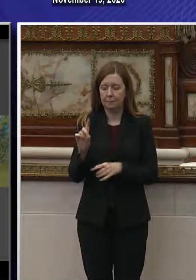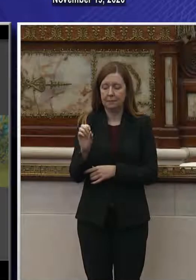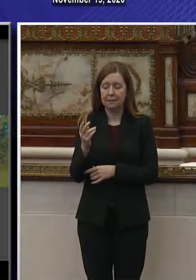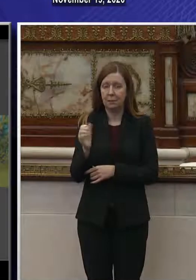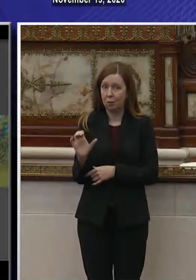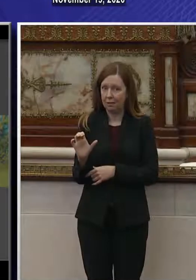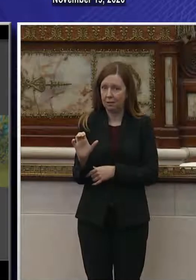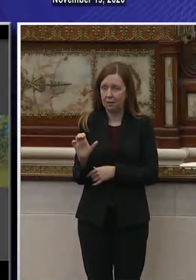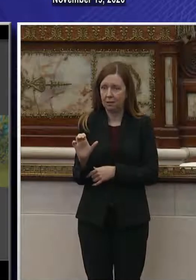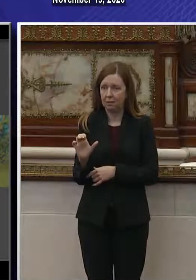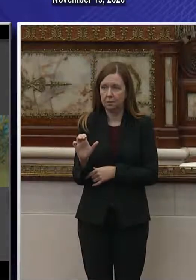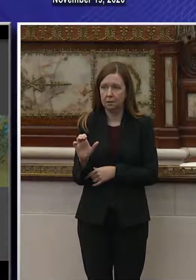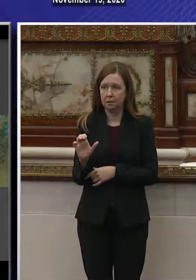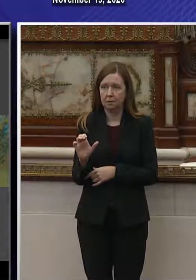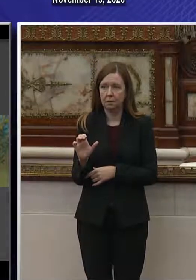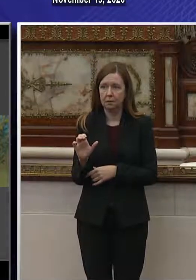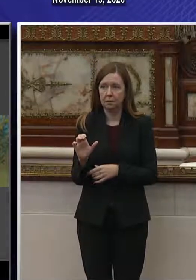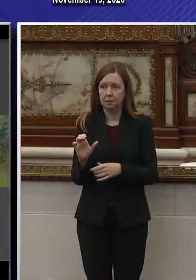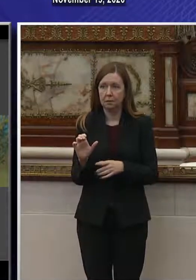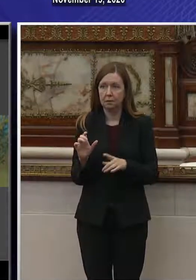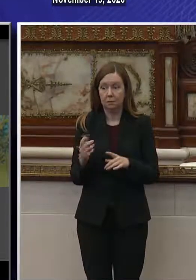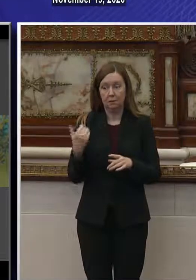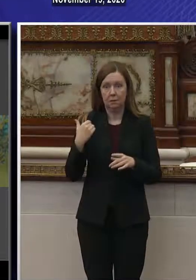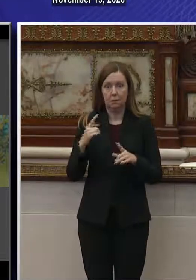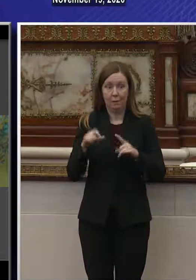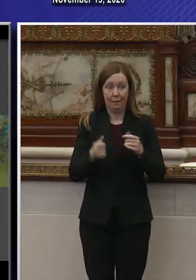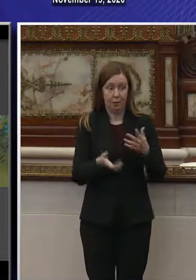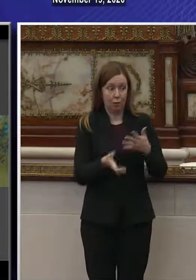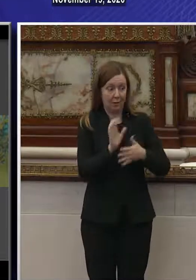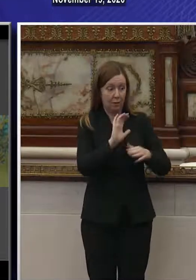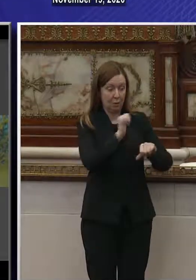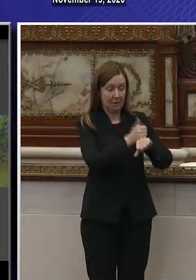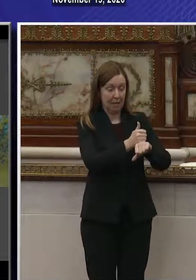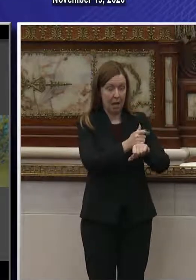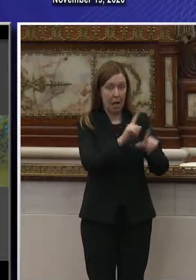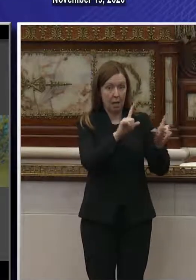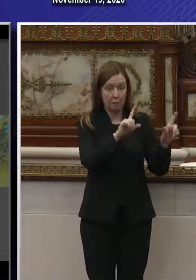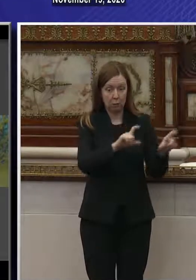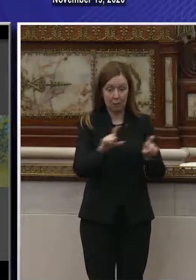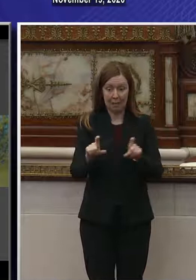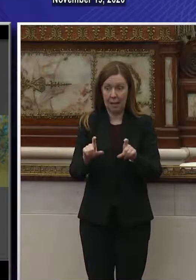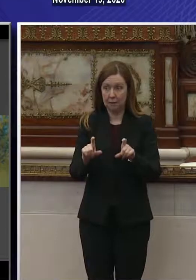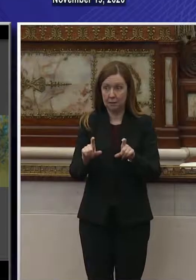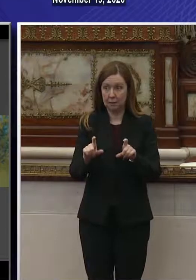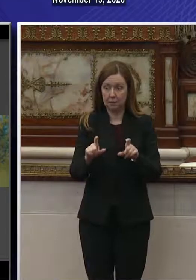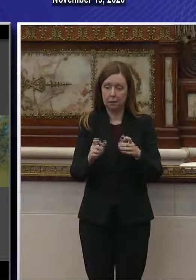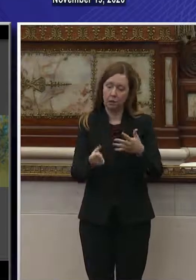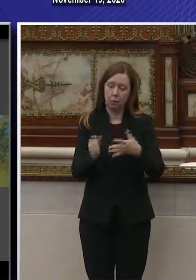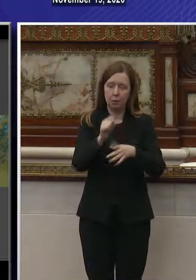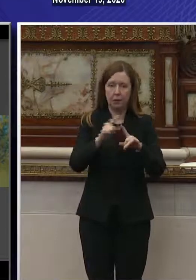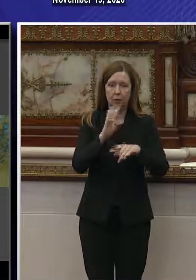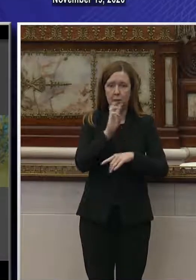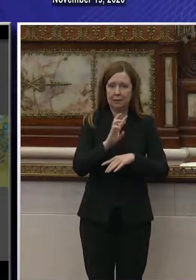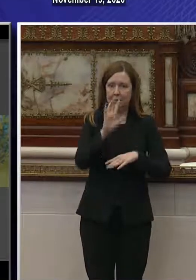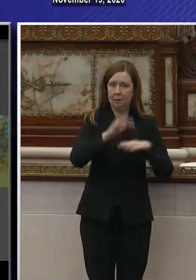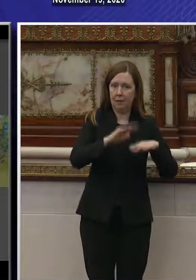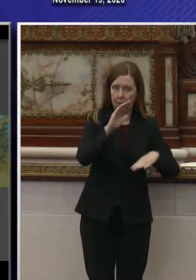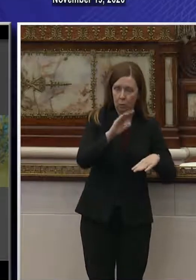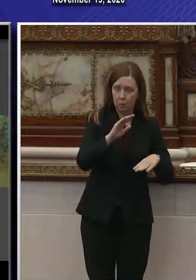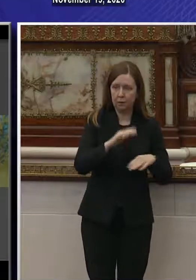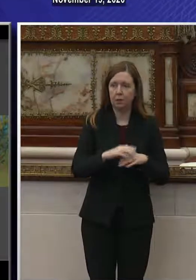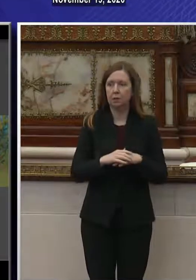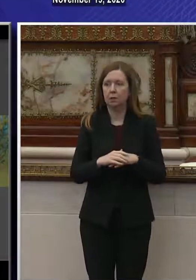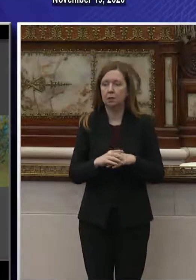demographic that the criteria was set up to test 60, give priority to 65 and